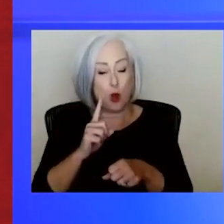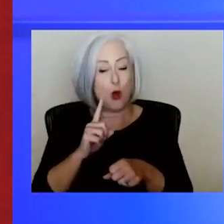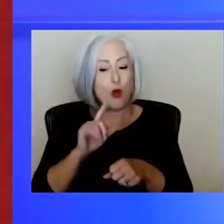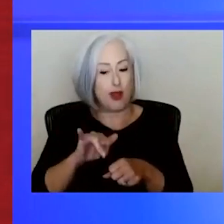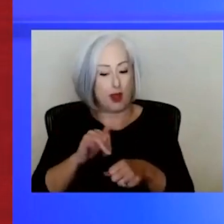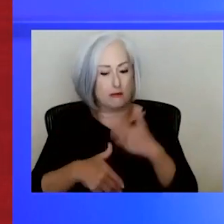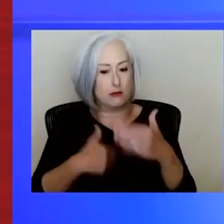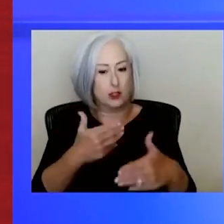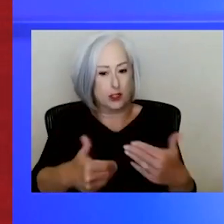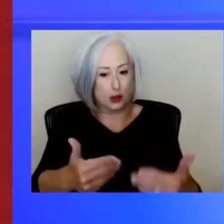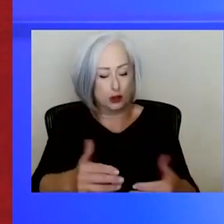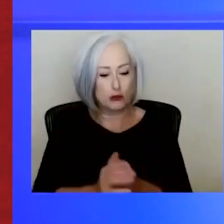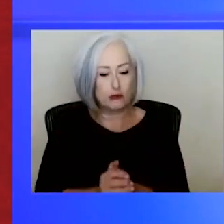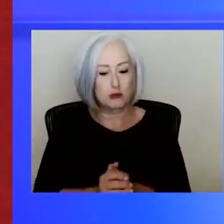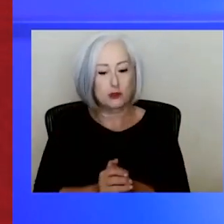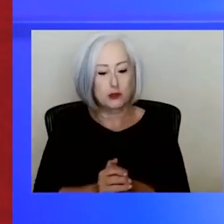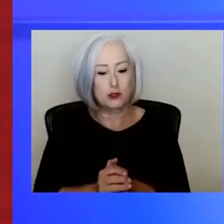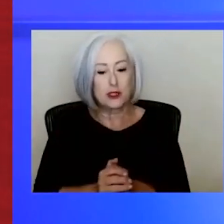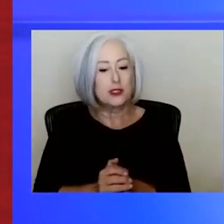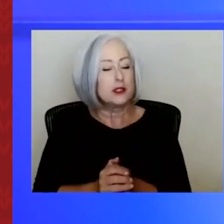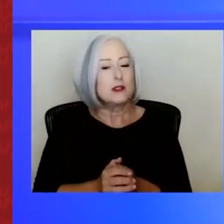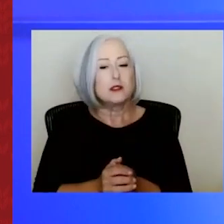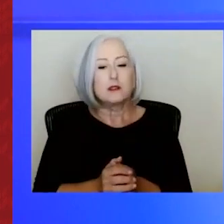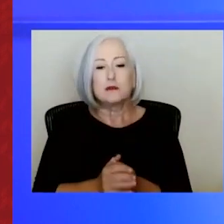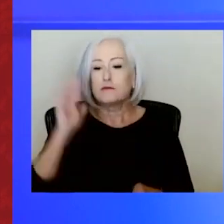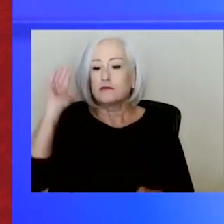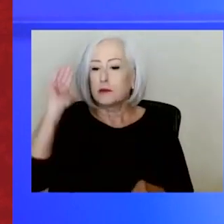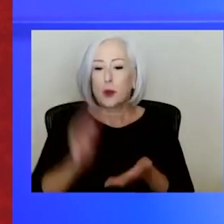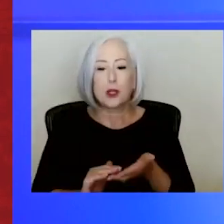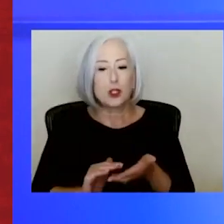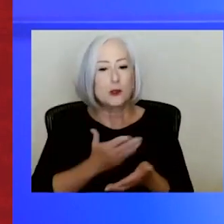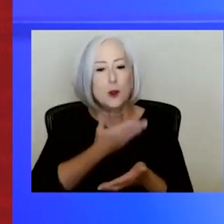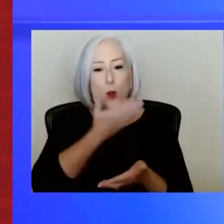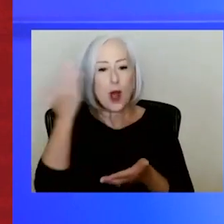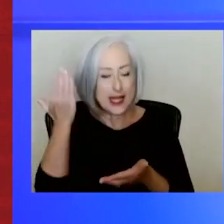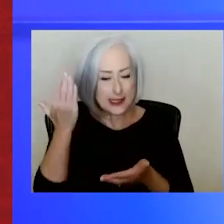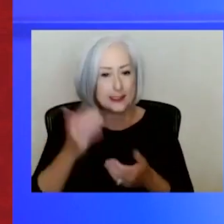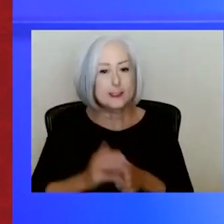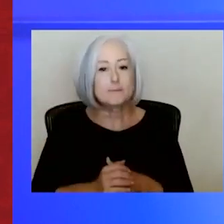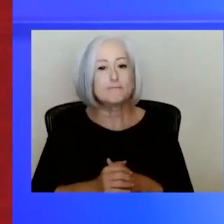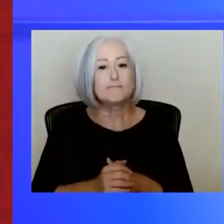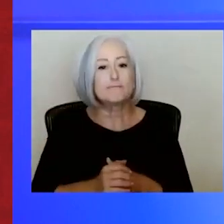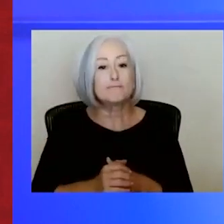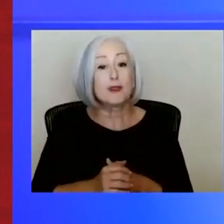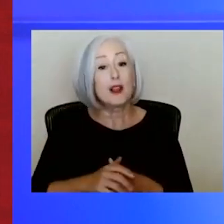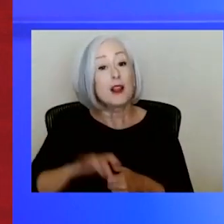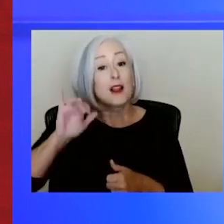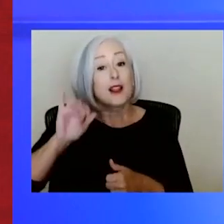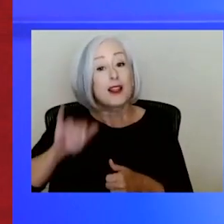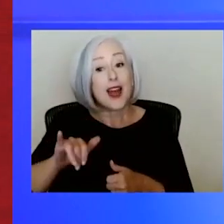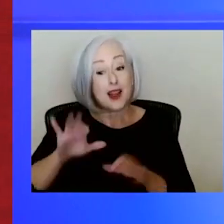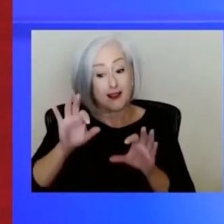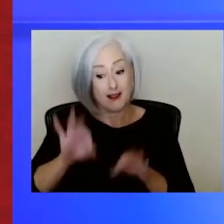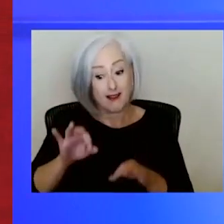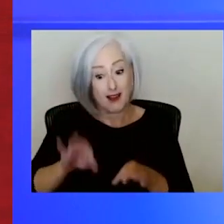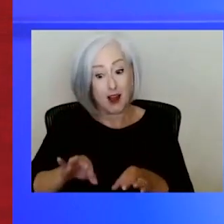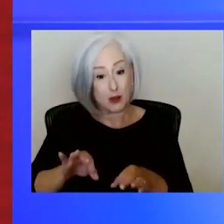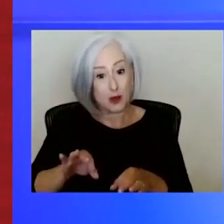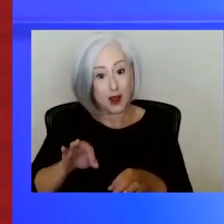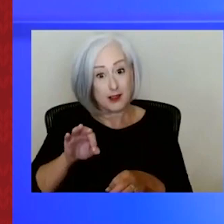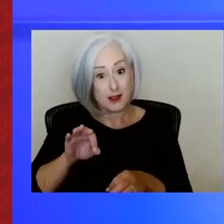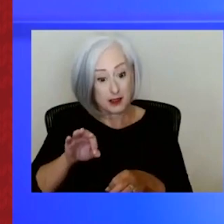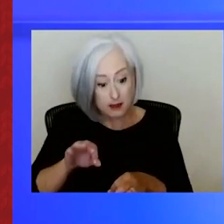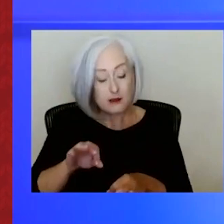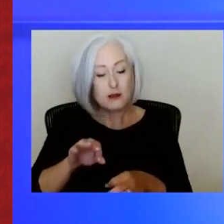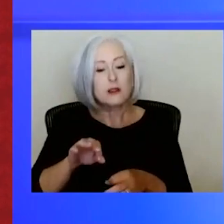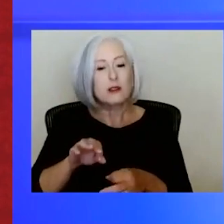any waste. A lot of these contrast vials come in single-use applications, and we're able